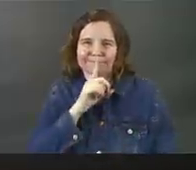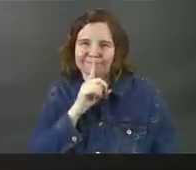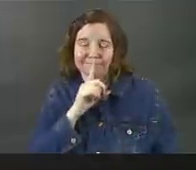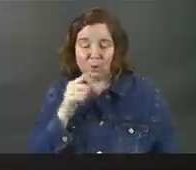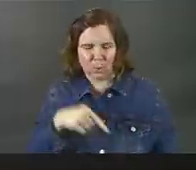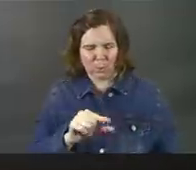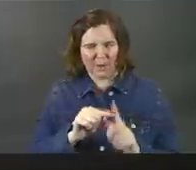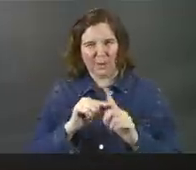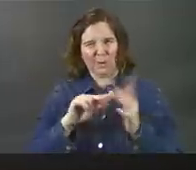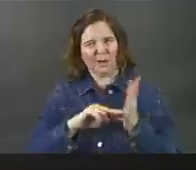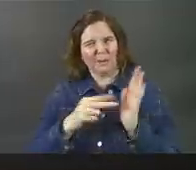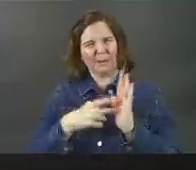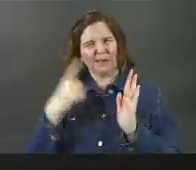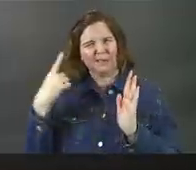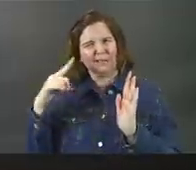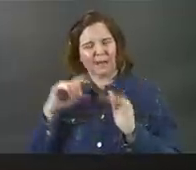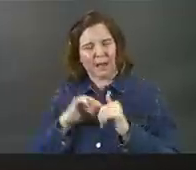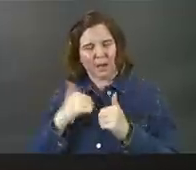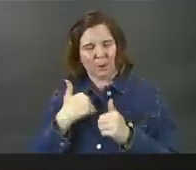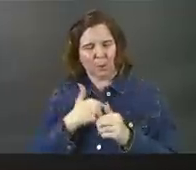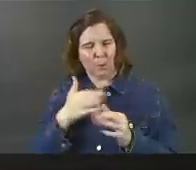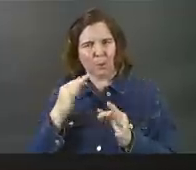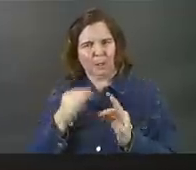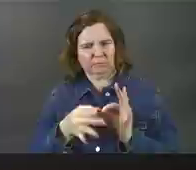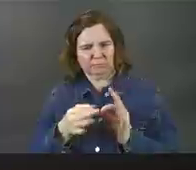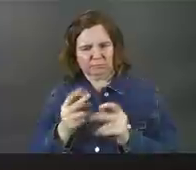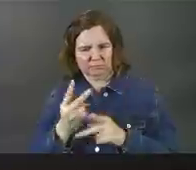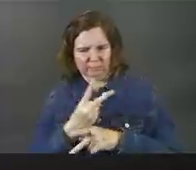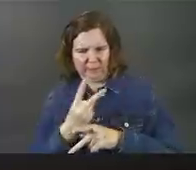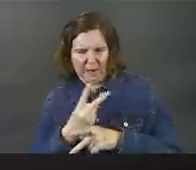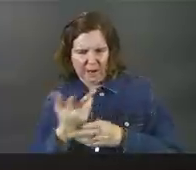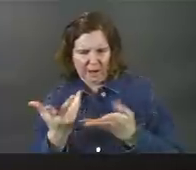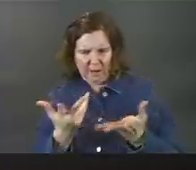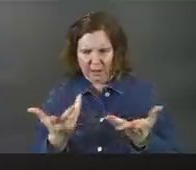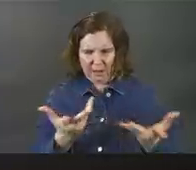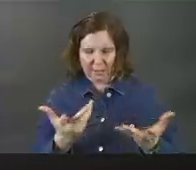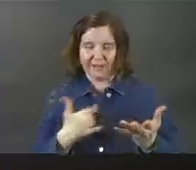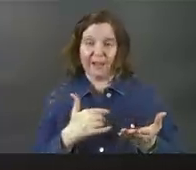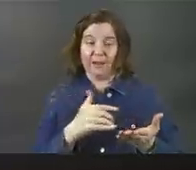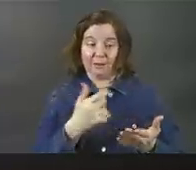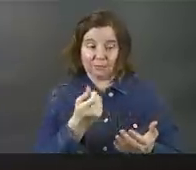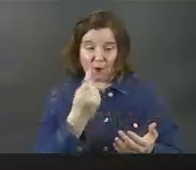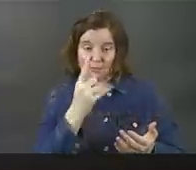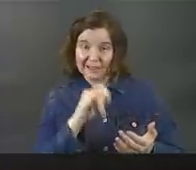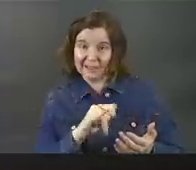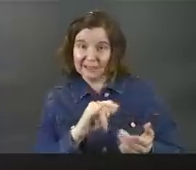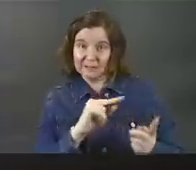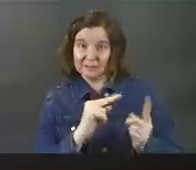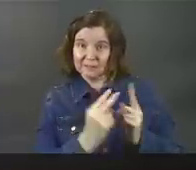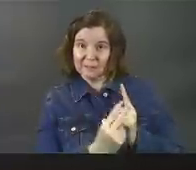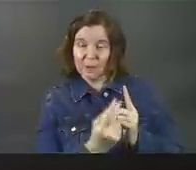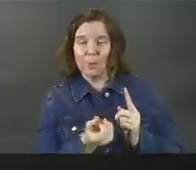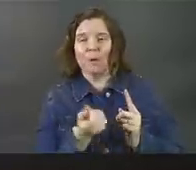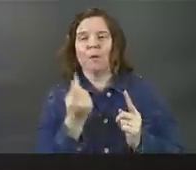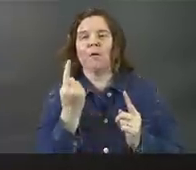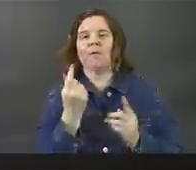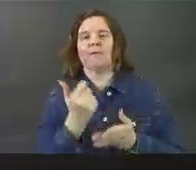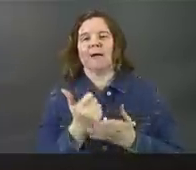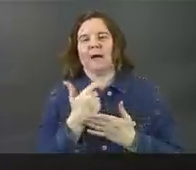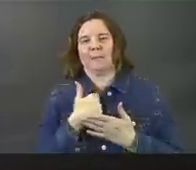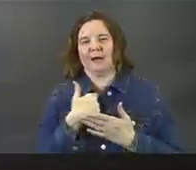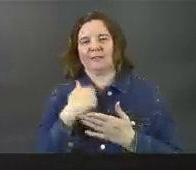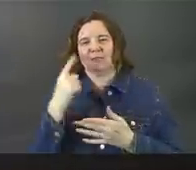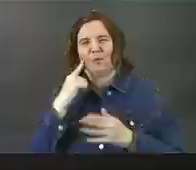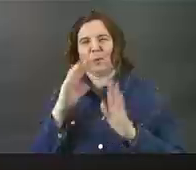what does this word mean, and how do we interpret it? And figuring this out is going to help us so much when it comes to the book of